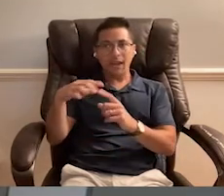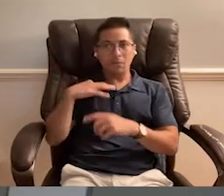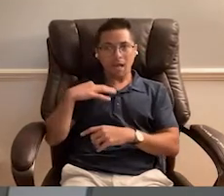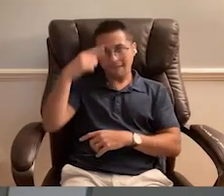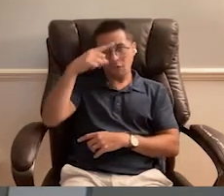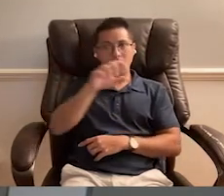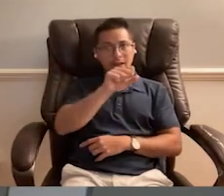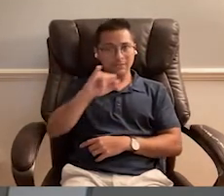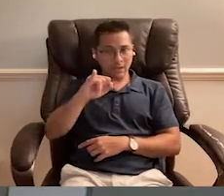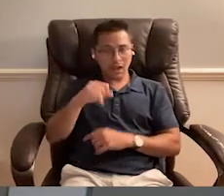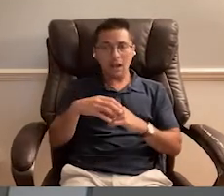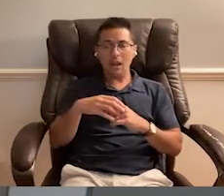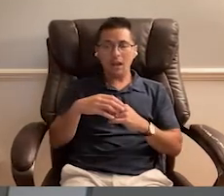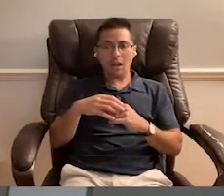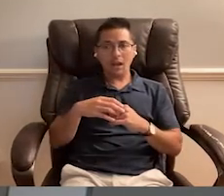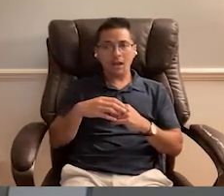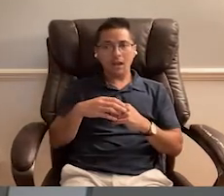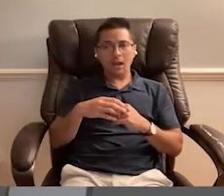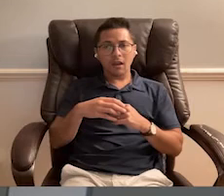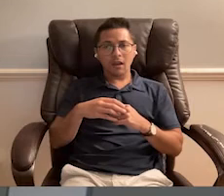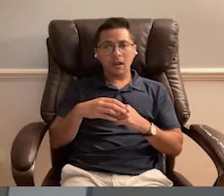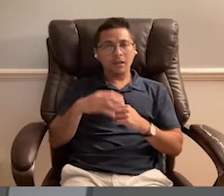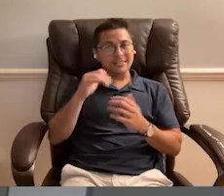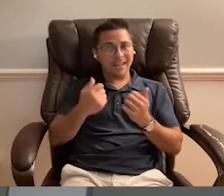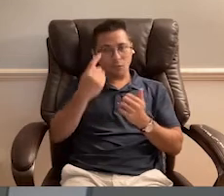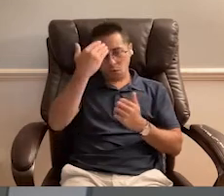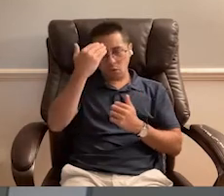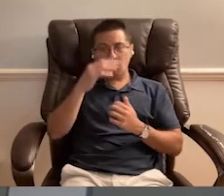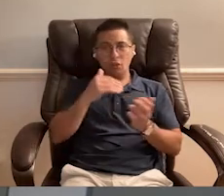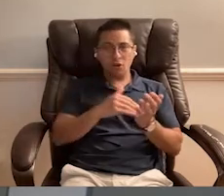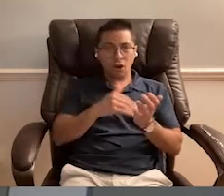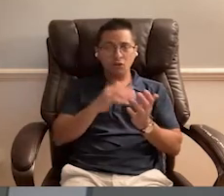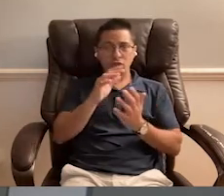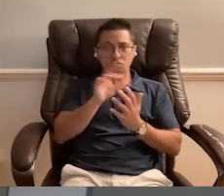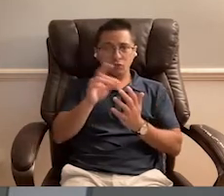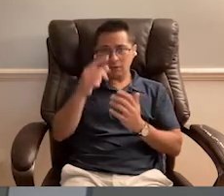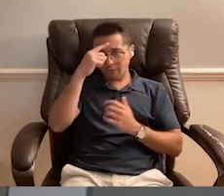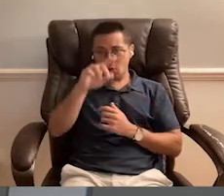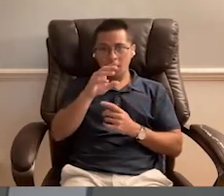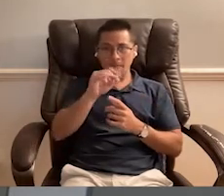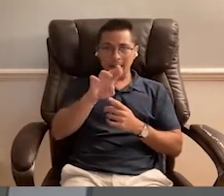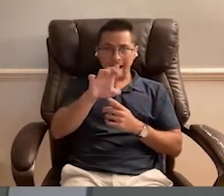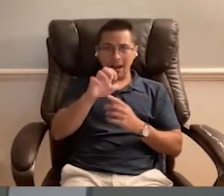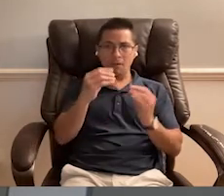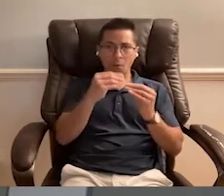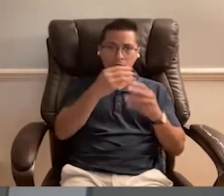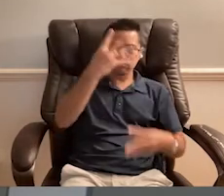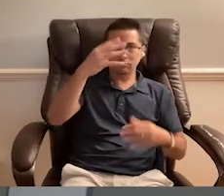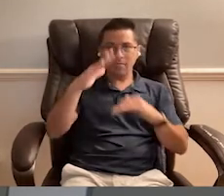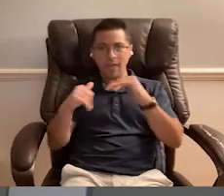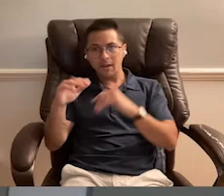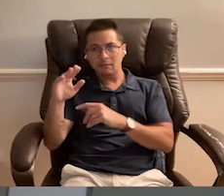20 when he applied for SSI and was automatically enrolled in Medicare. And as everybody knows, the doctor choices